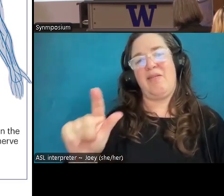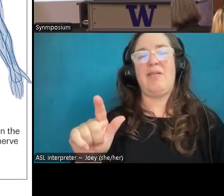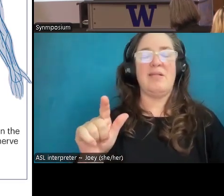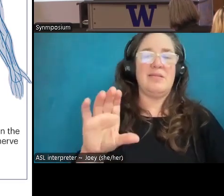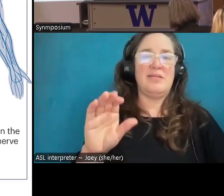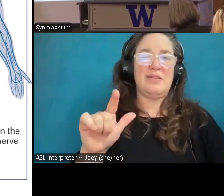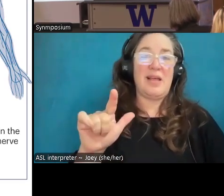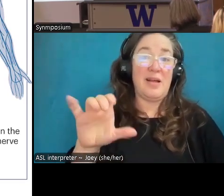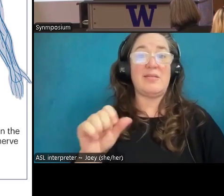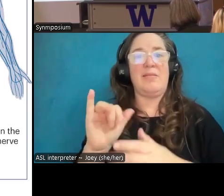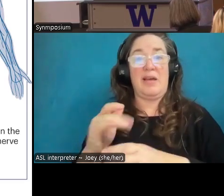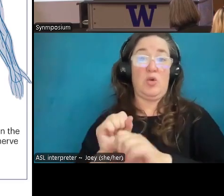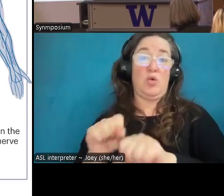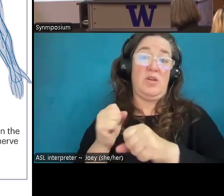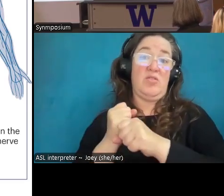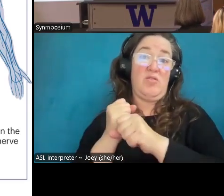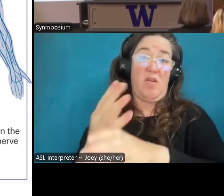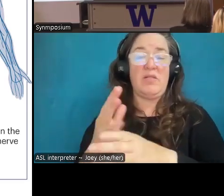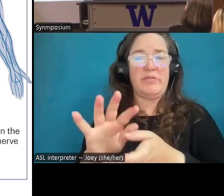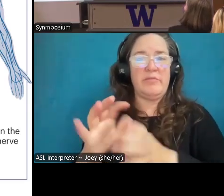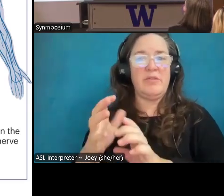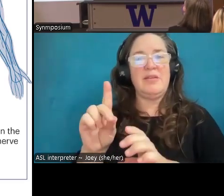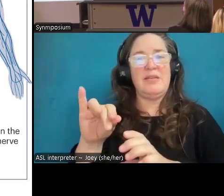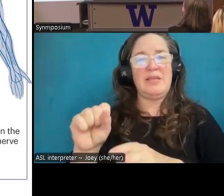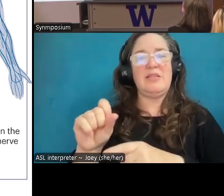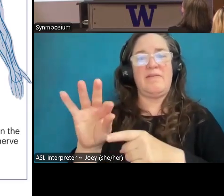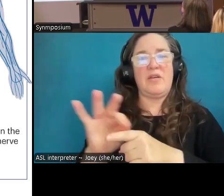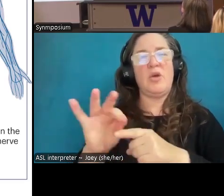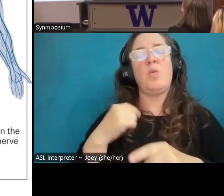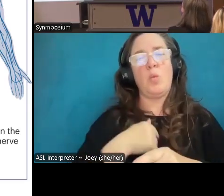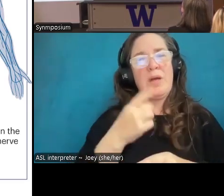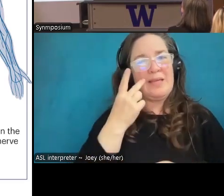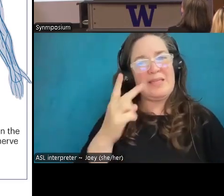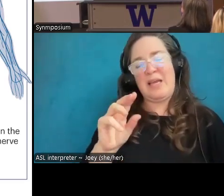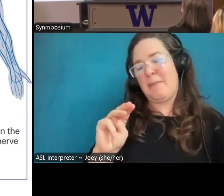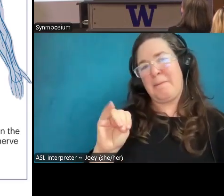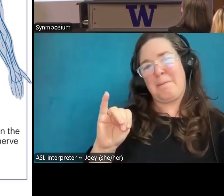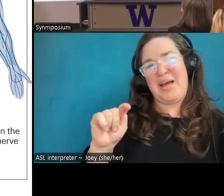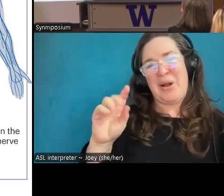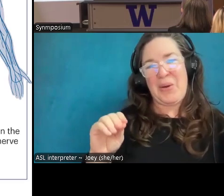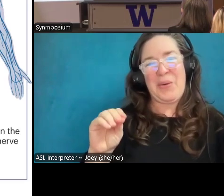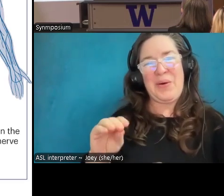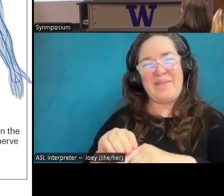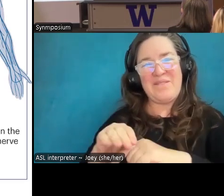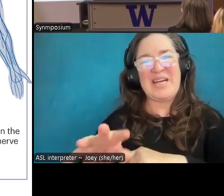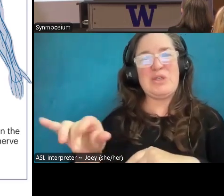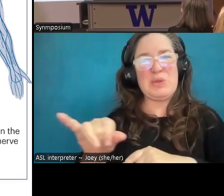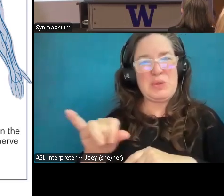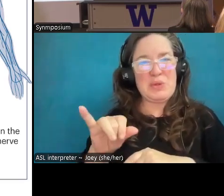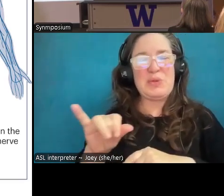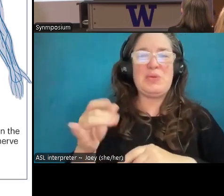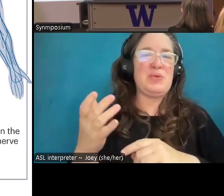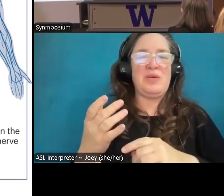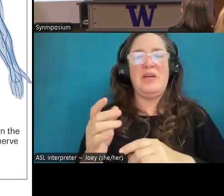signs of mitochondrial dysfunction as well. So impaired oxygen extraction from the peripheral muscles